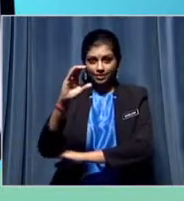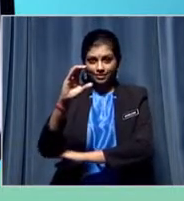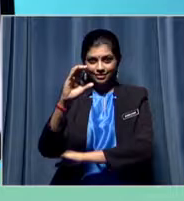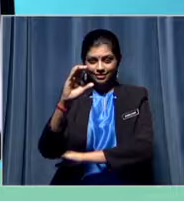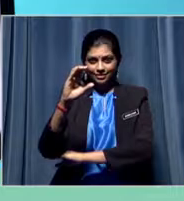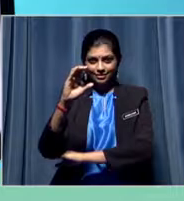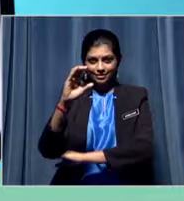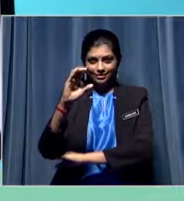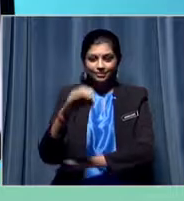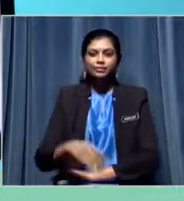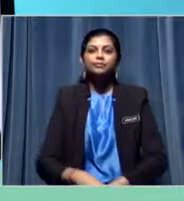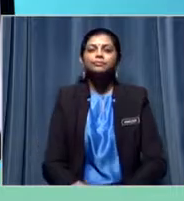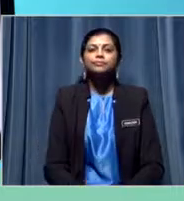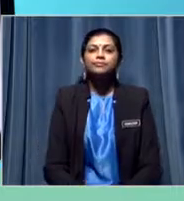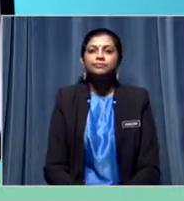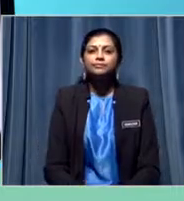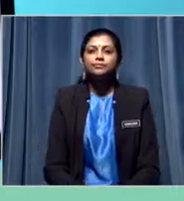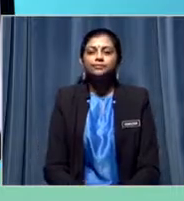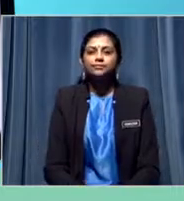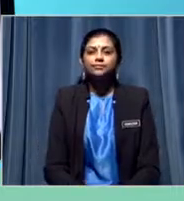C will have replaced.